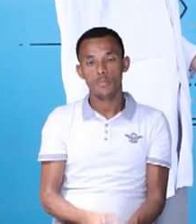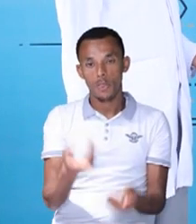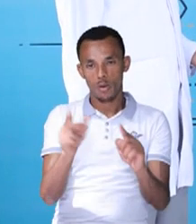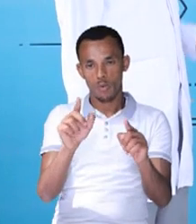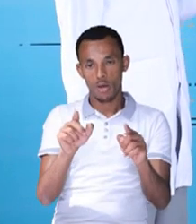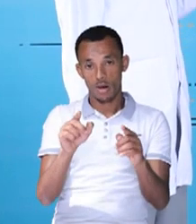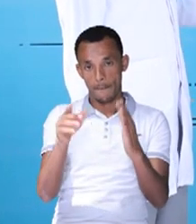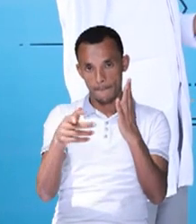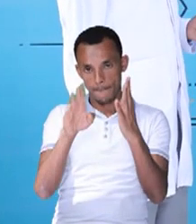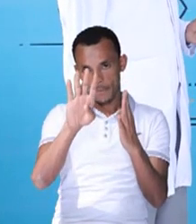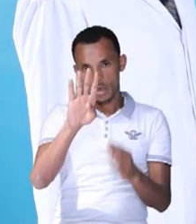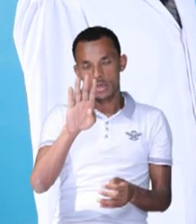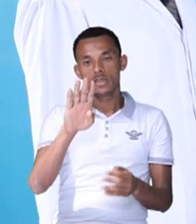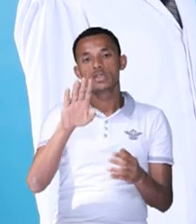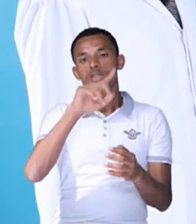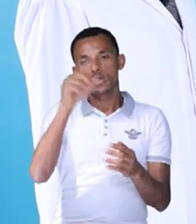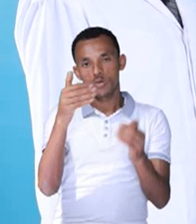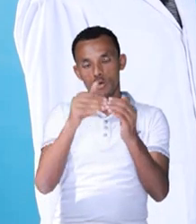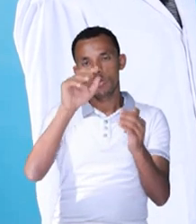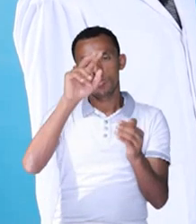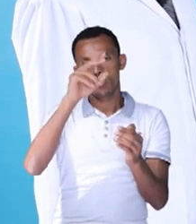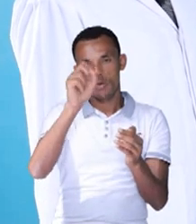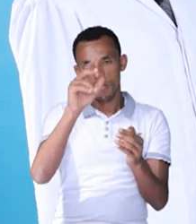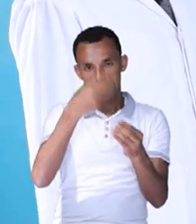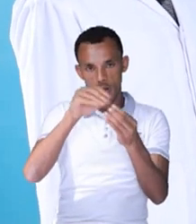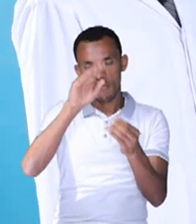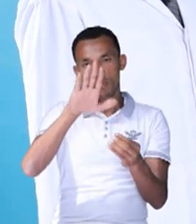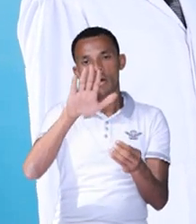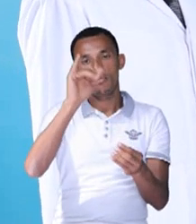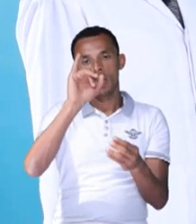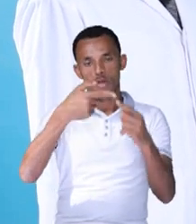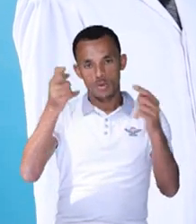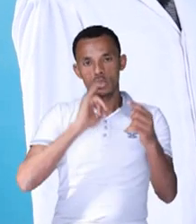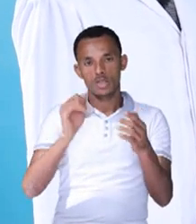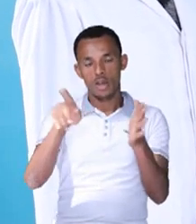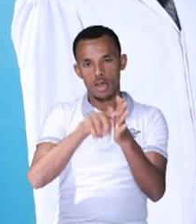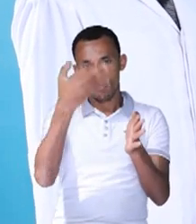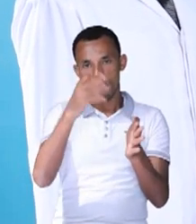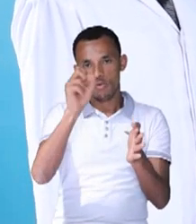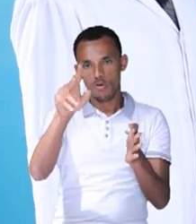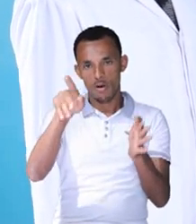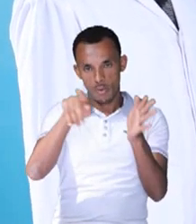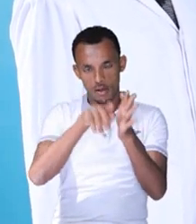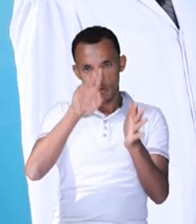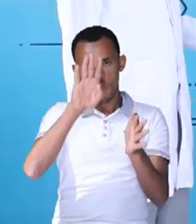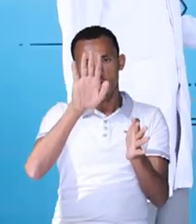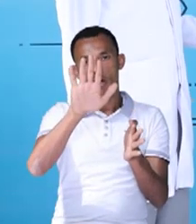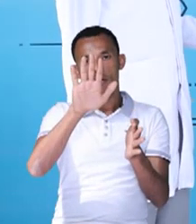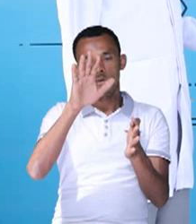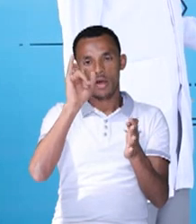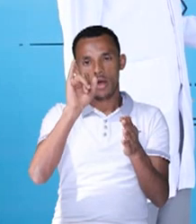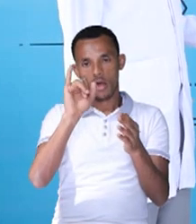When you come to b, z is equal to 12 minus 5i. What is the opposite? The opposite, it is negative of 12 minus 5i.